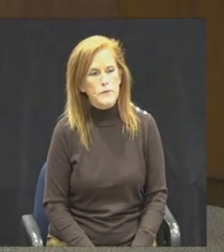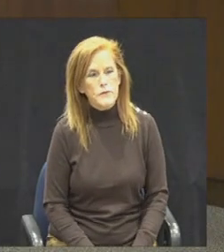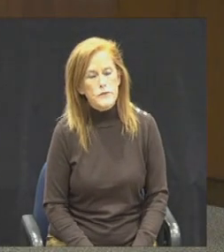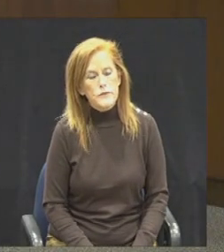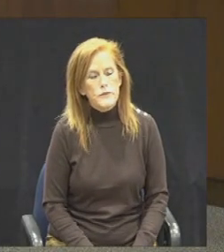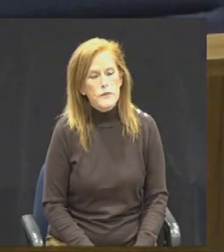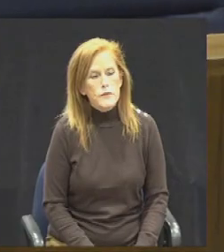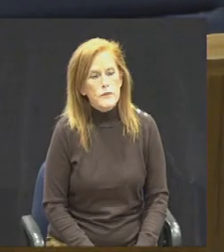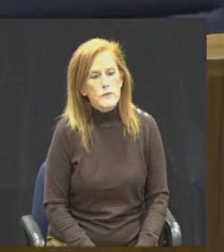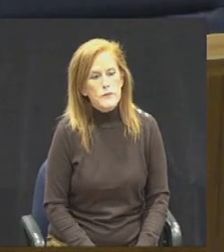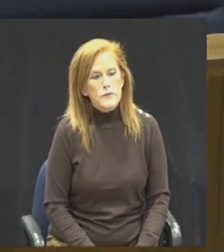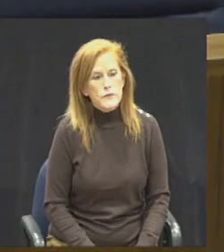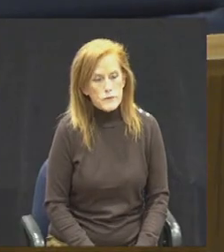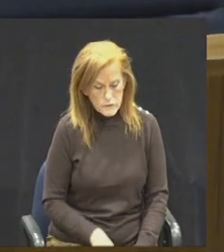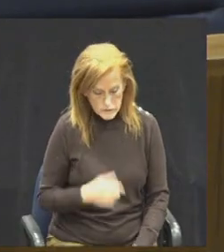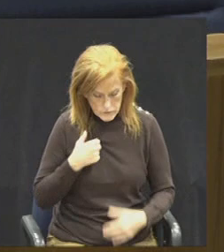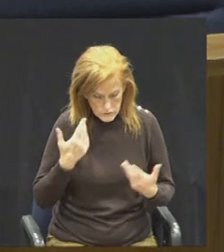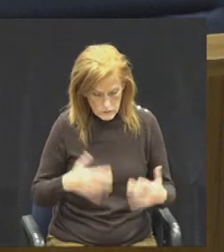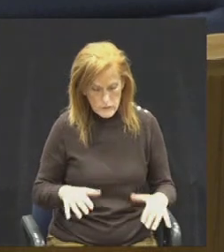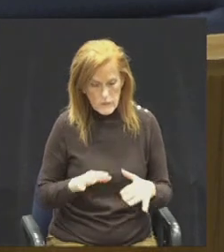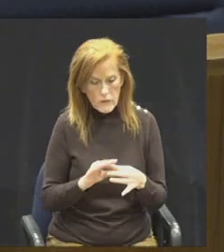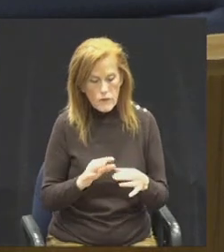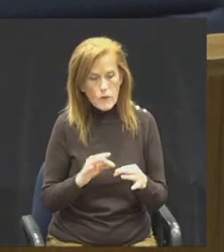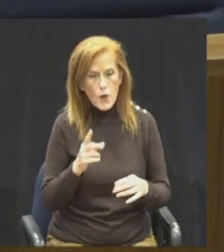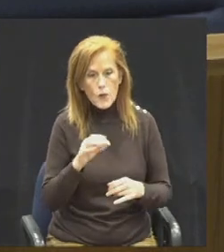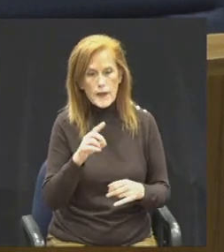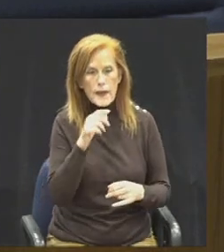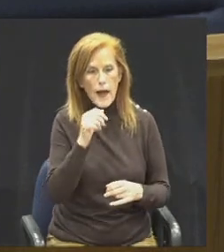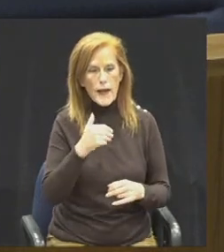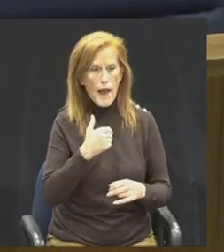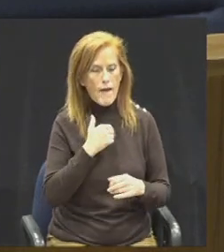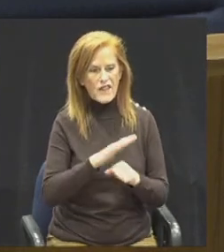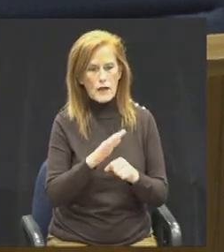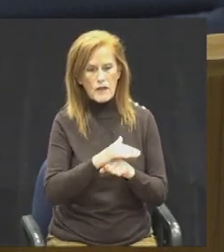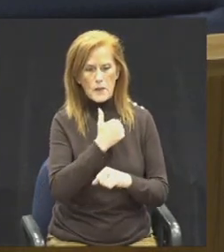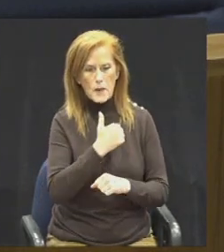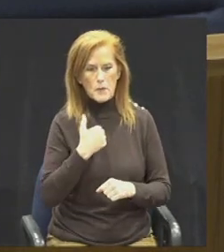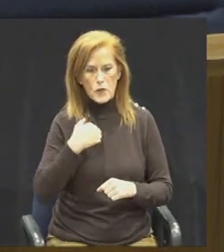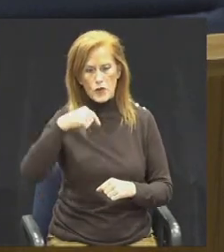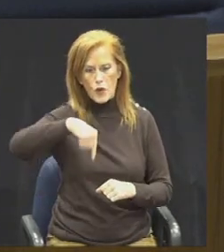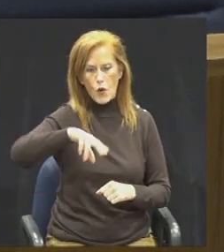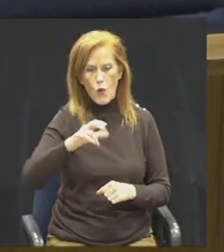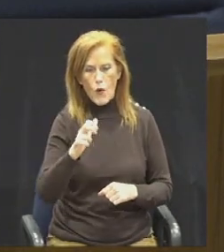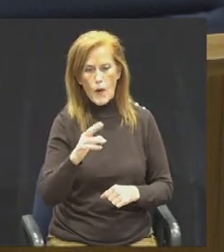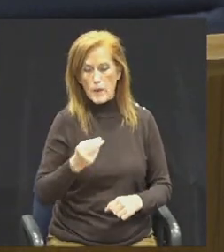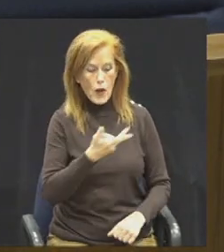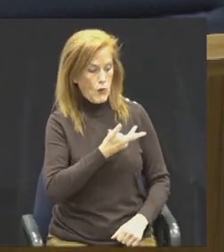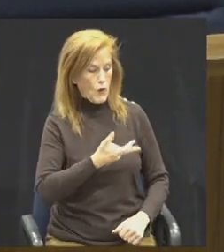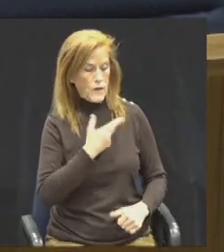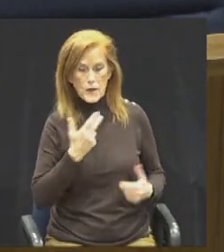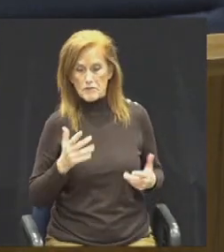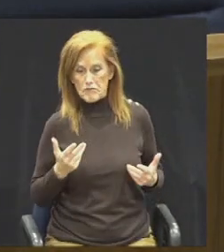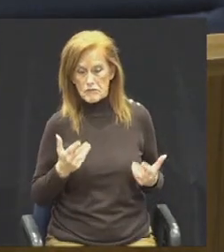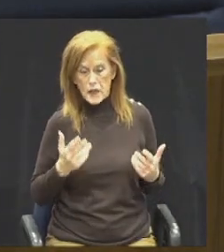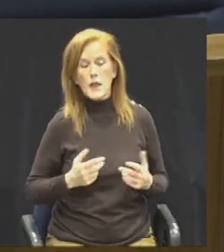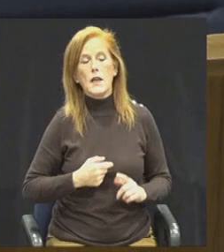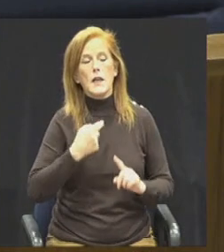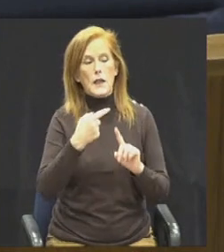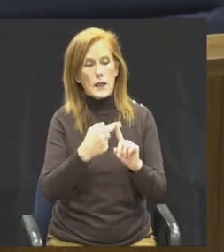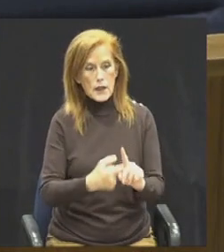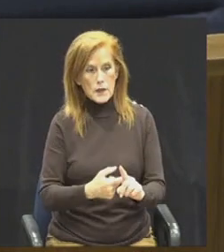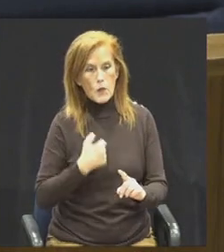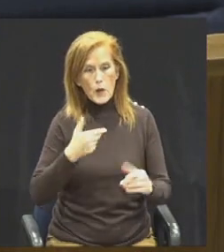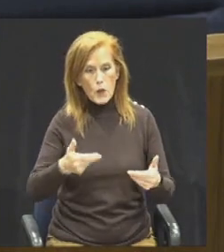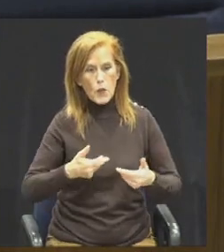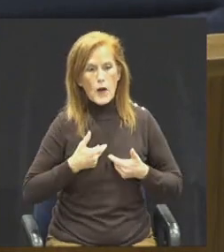Awesome. And as I mentioned, we did not have a quorum present. It's just the three of us today. So next month we